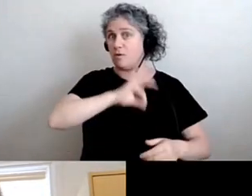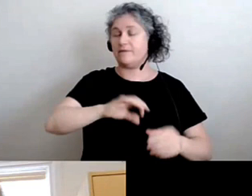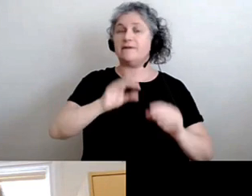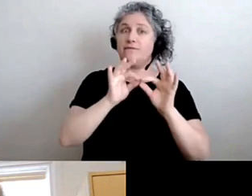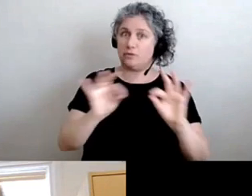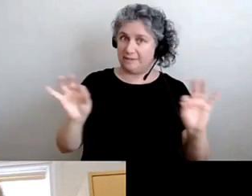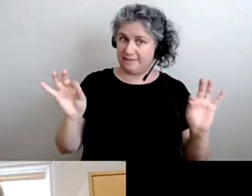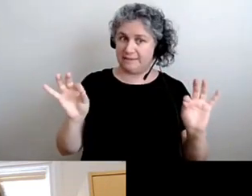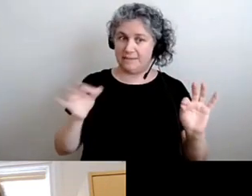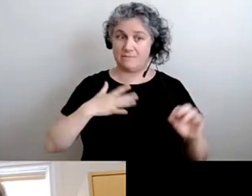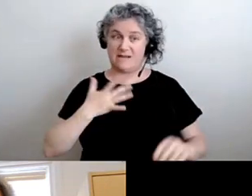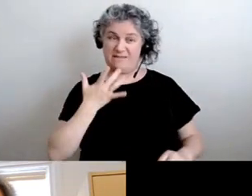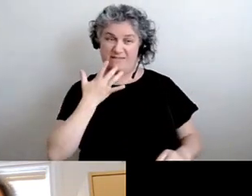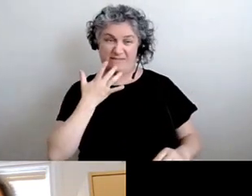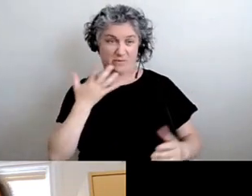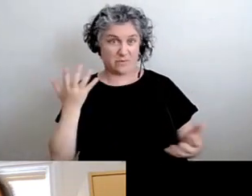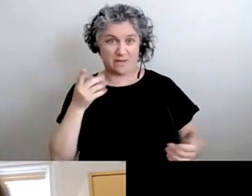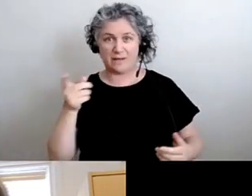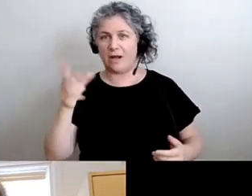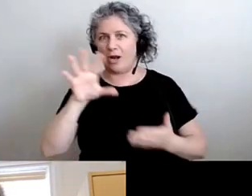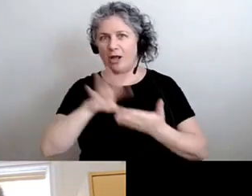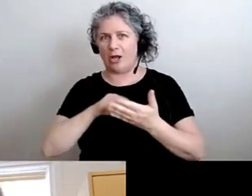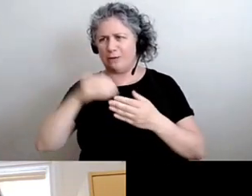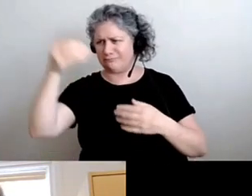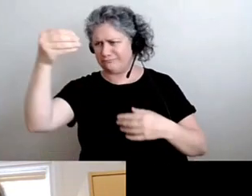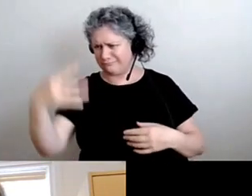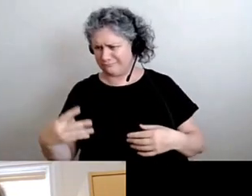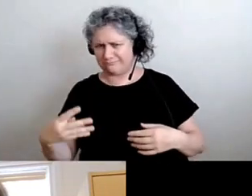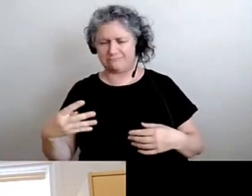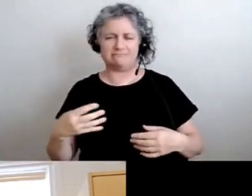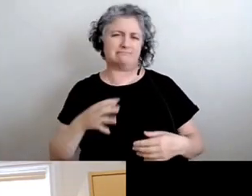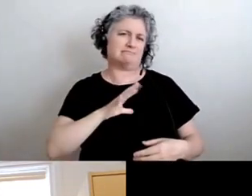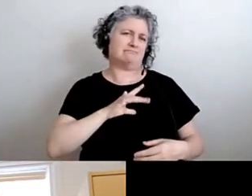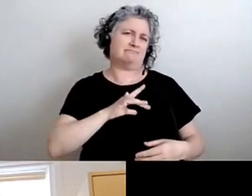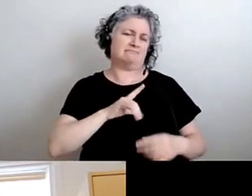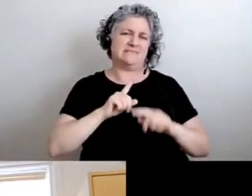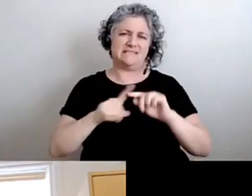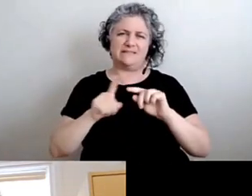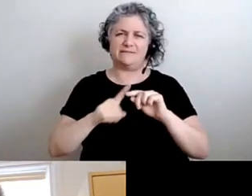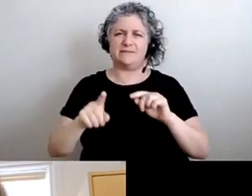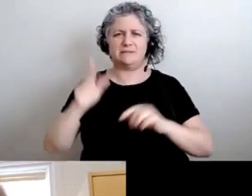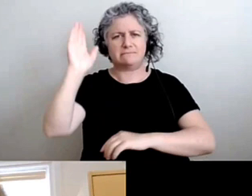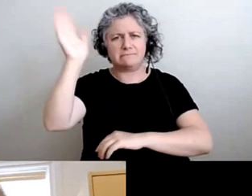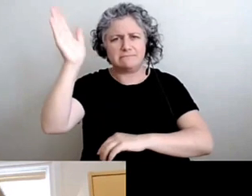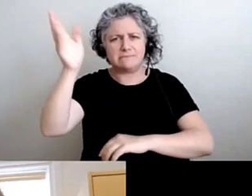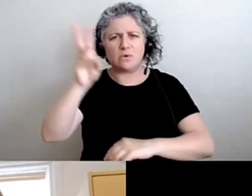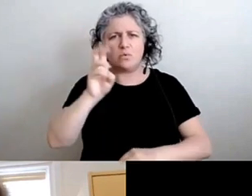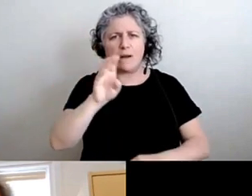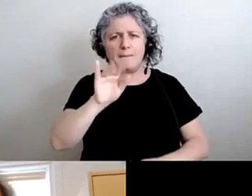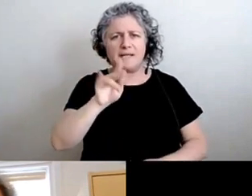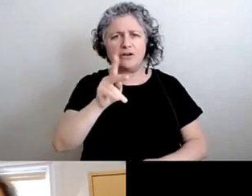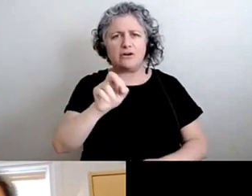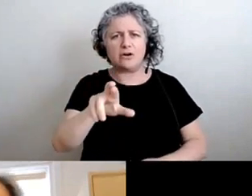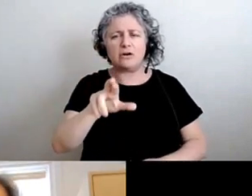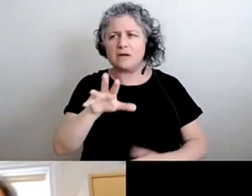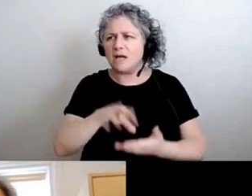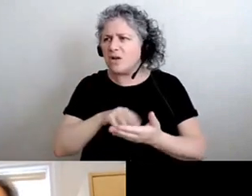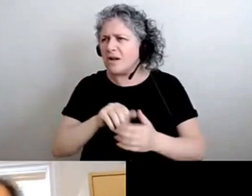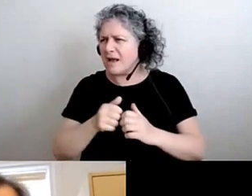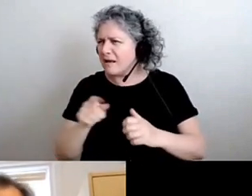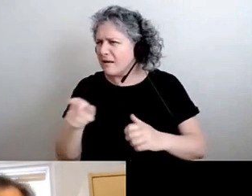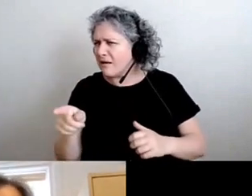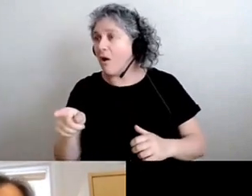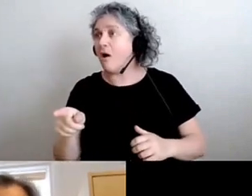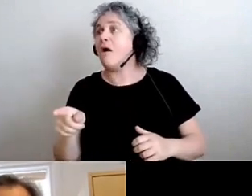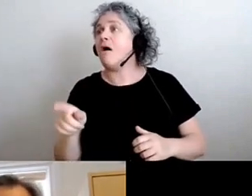And one of my favorite pieces, Learn, because they have all kinds of webinars on here that you can learn what you're doing. If you have a particular area